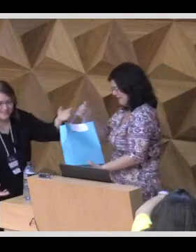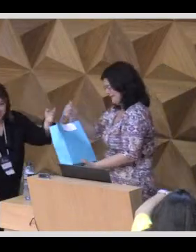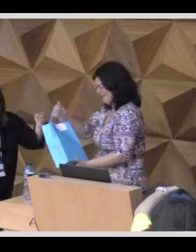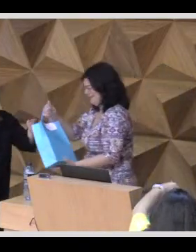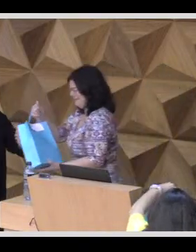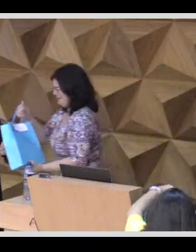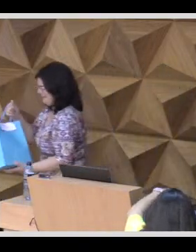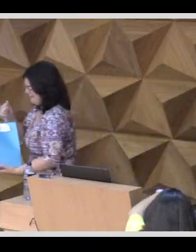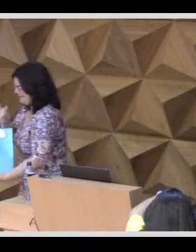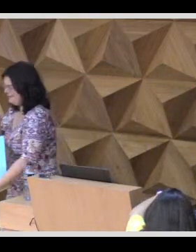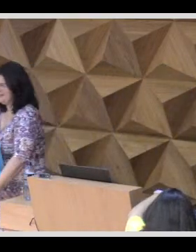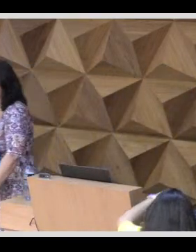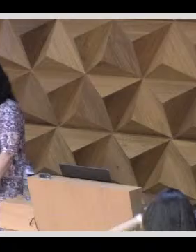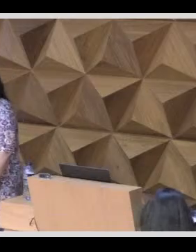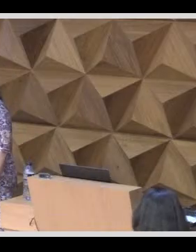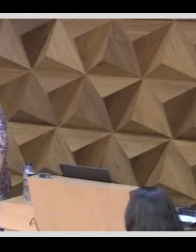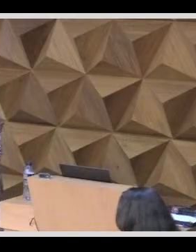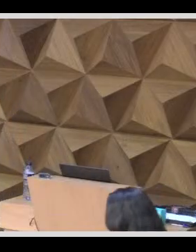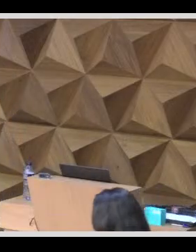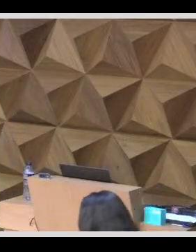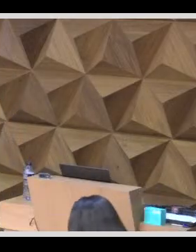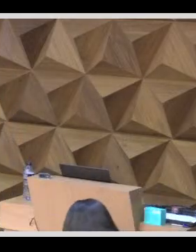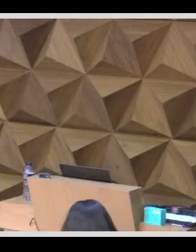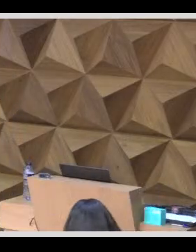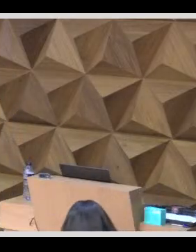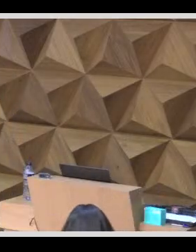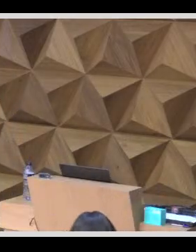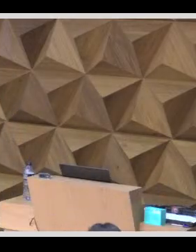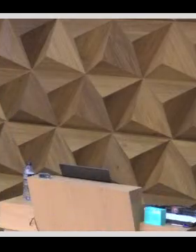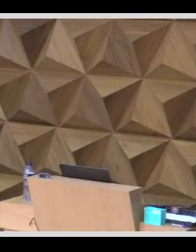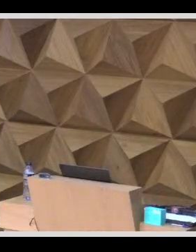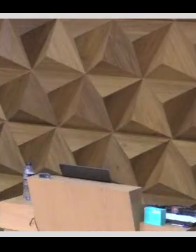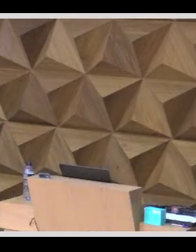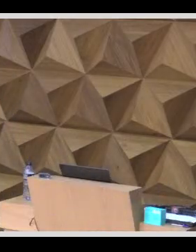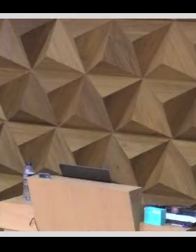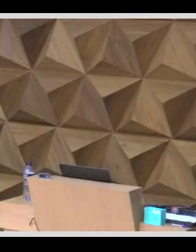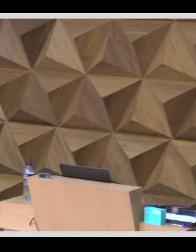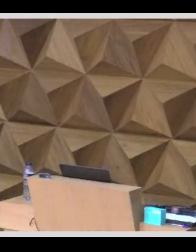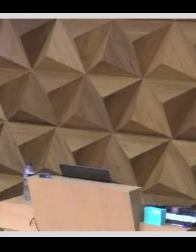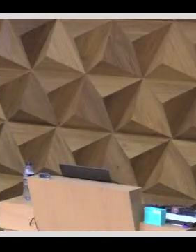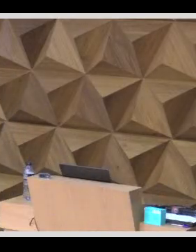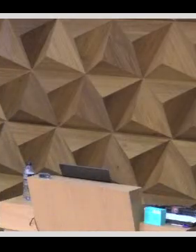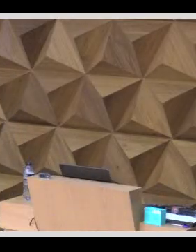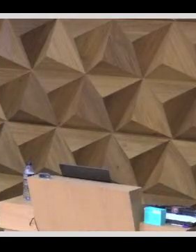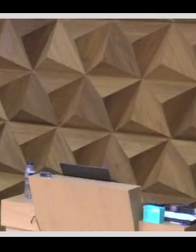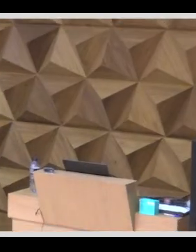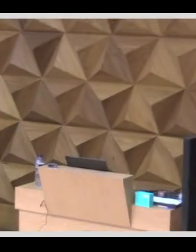Para tirar foto. O que vocês duas? Yes. That's the beginning.